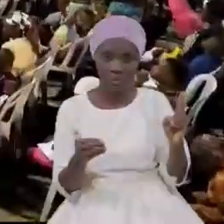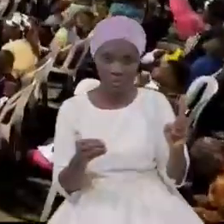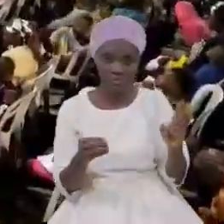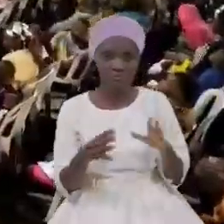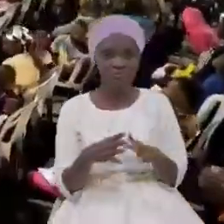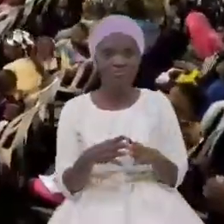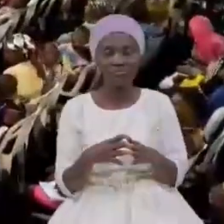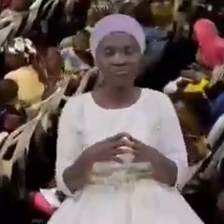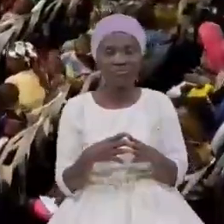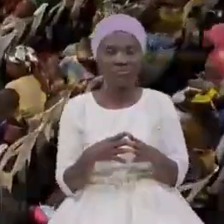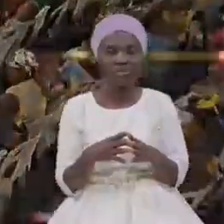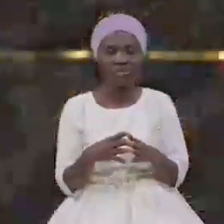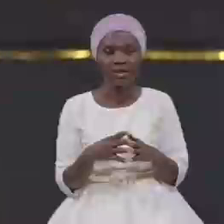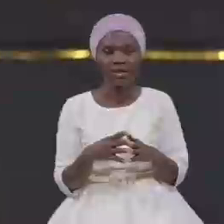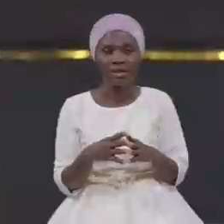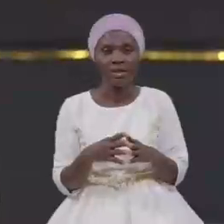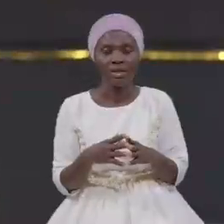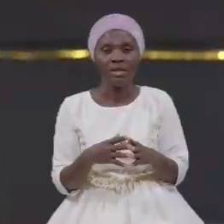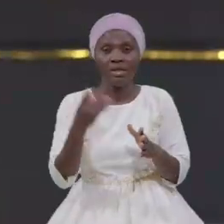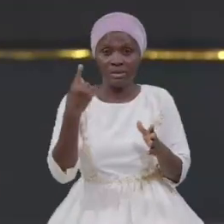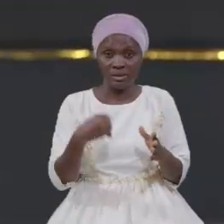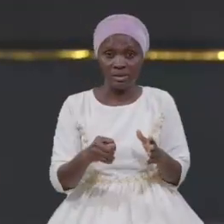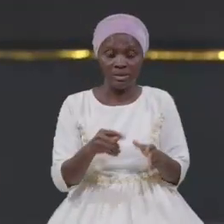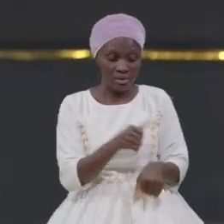We're looking at the Calvary,